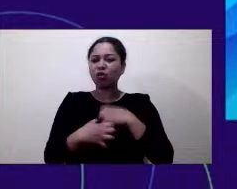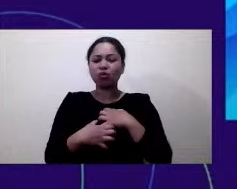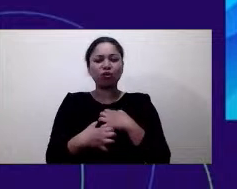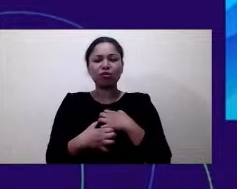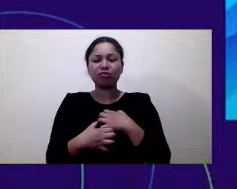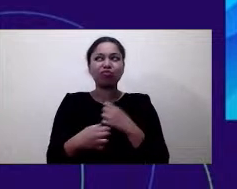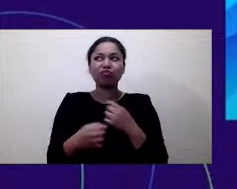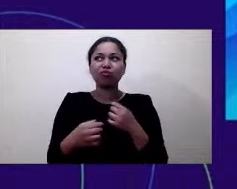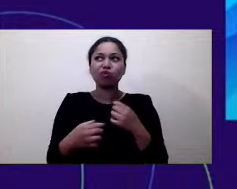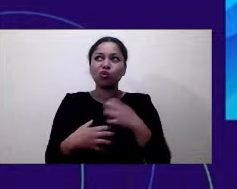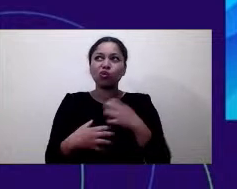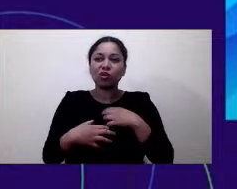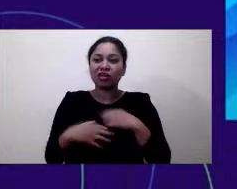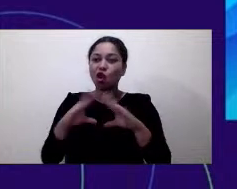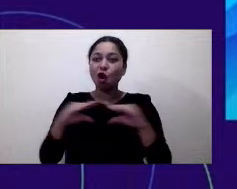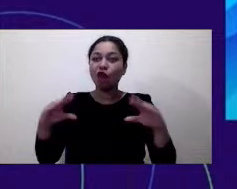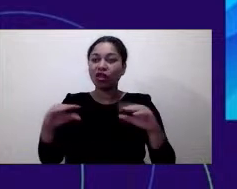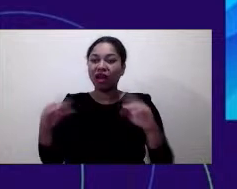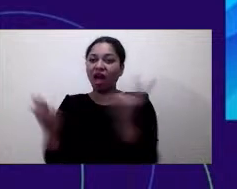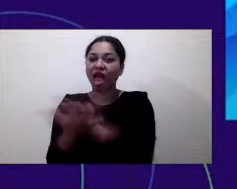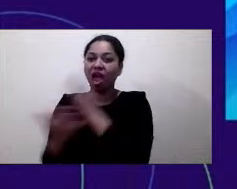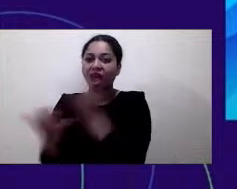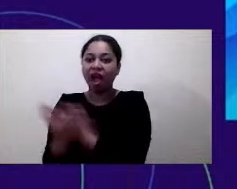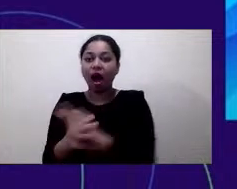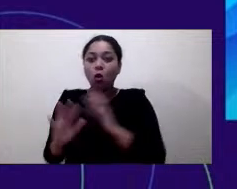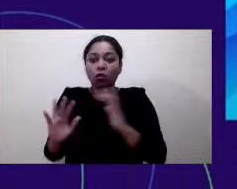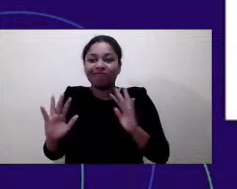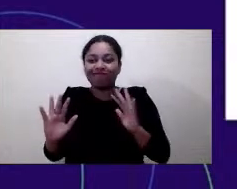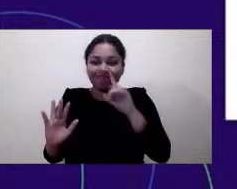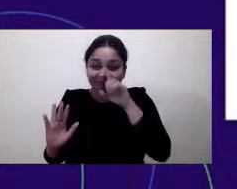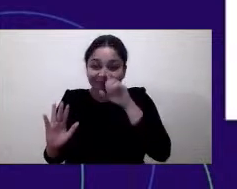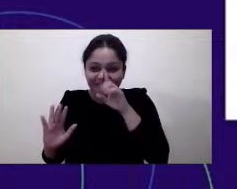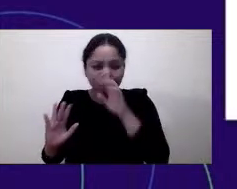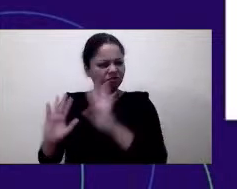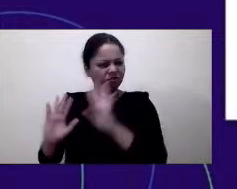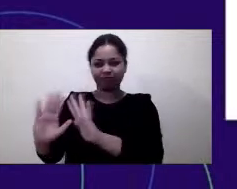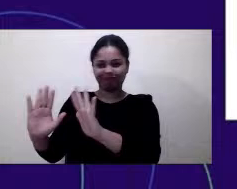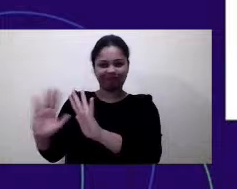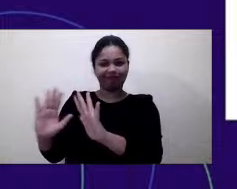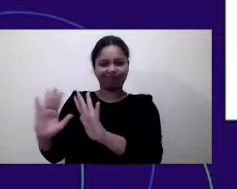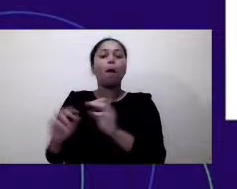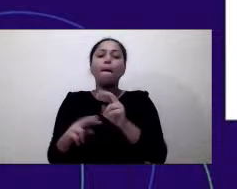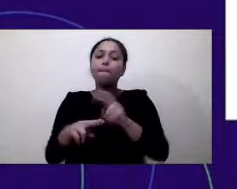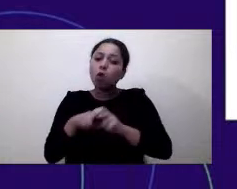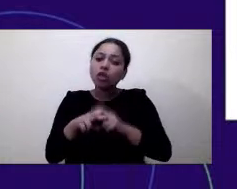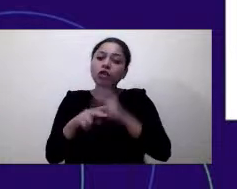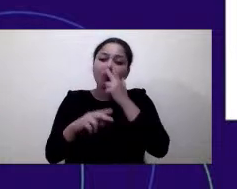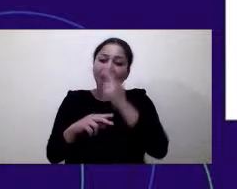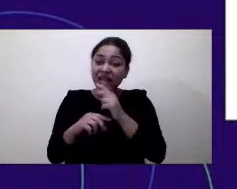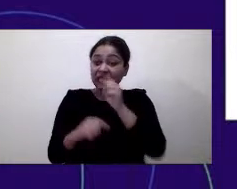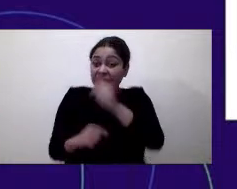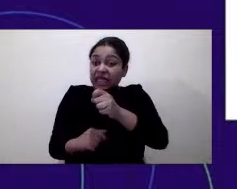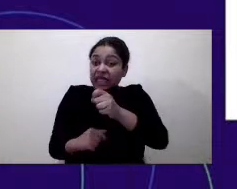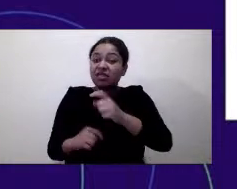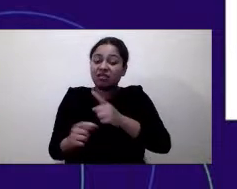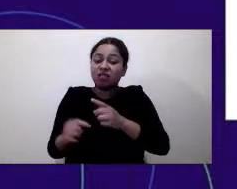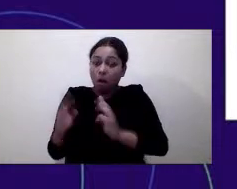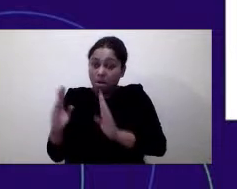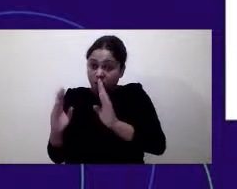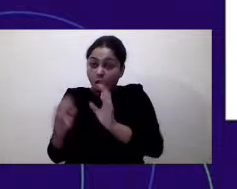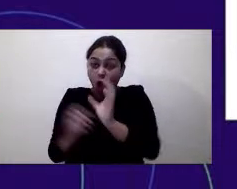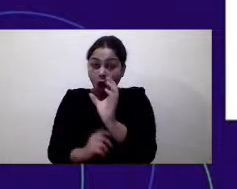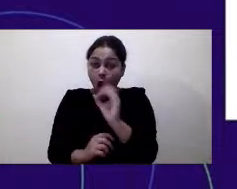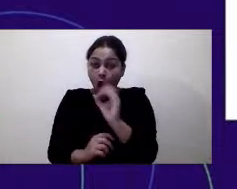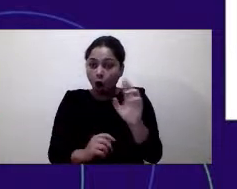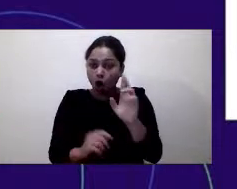or taking chances, we are limiting their skills development, right? So I would like